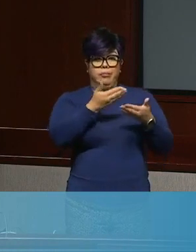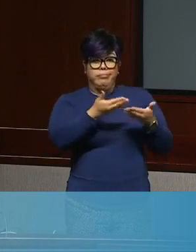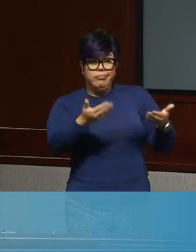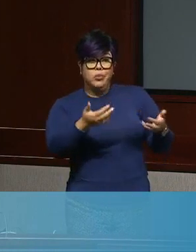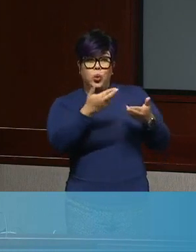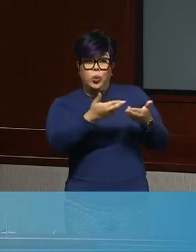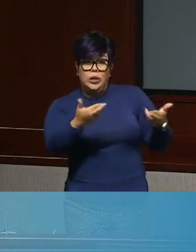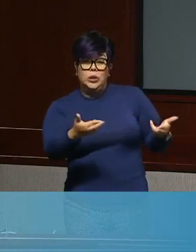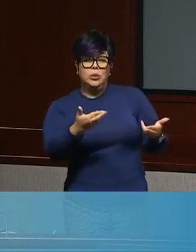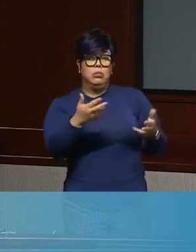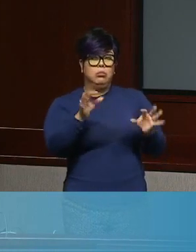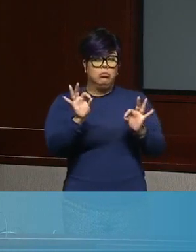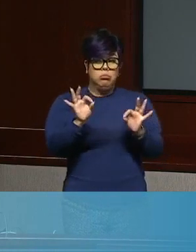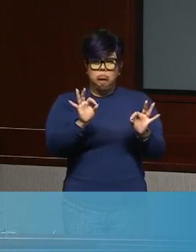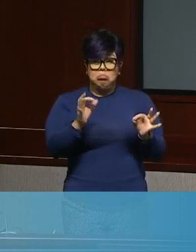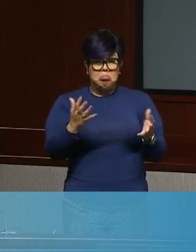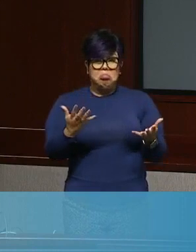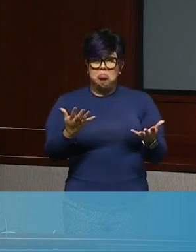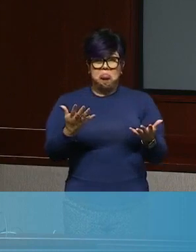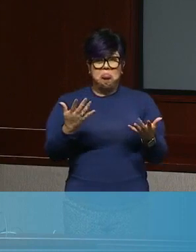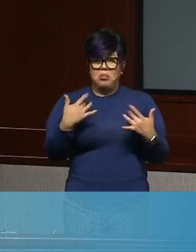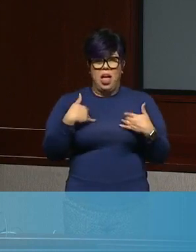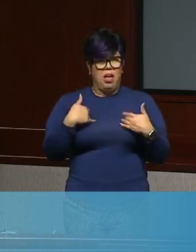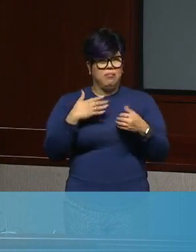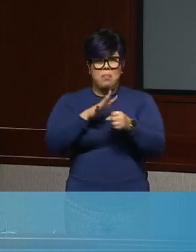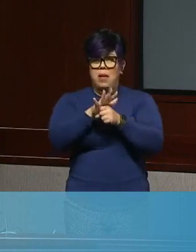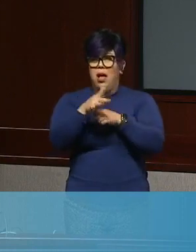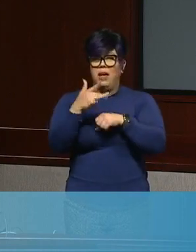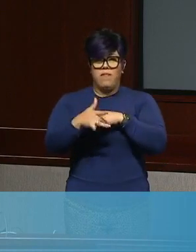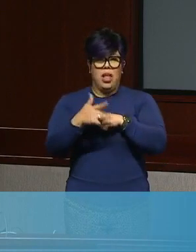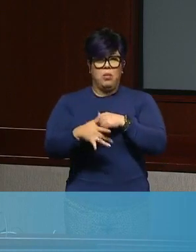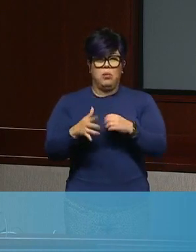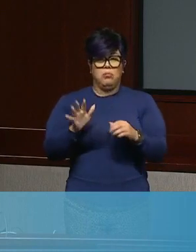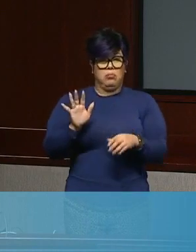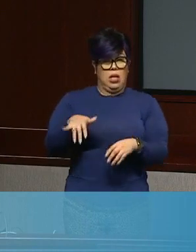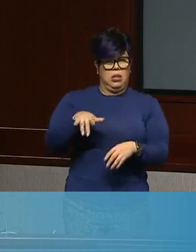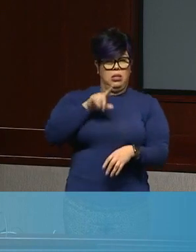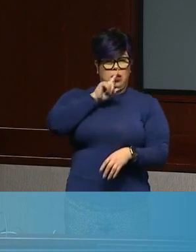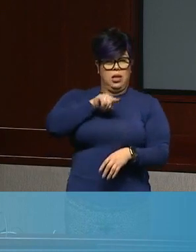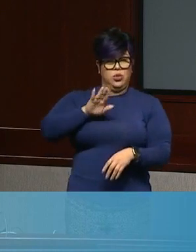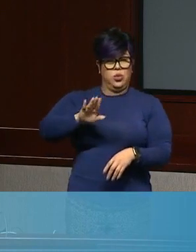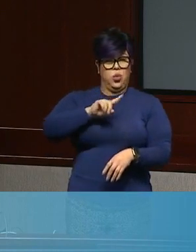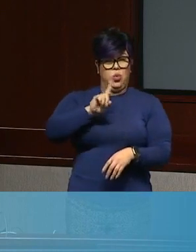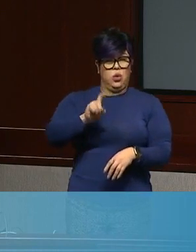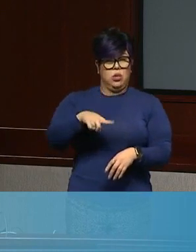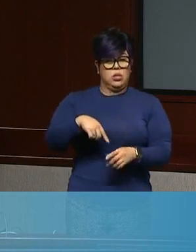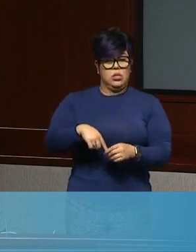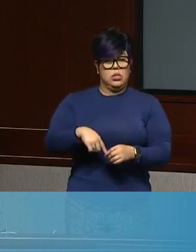our hospitals are available. Does that address your question, Eitan?